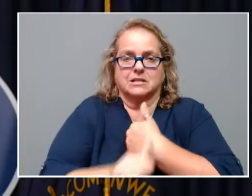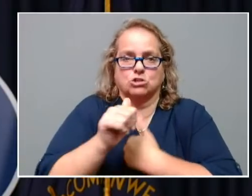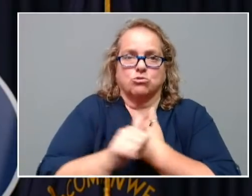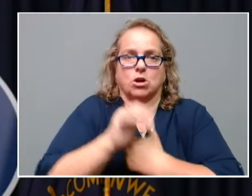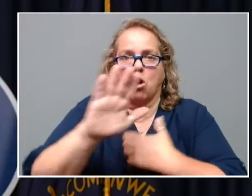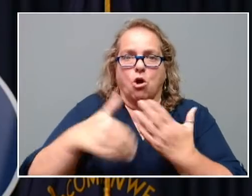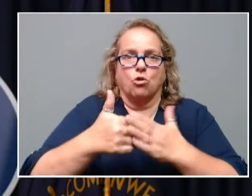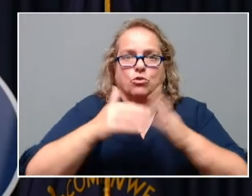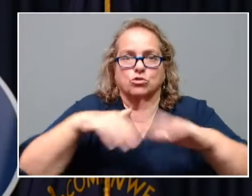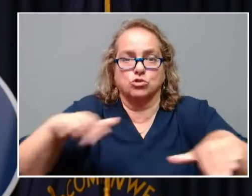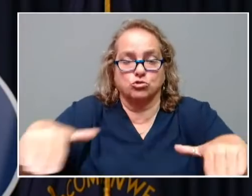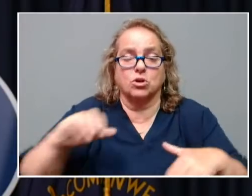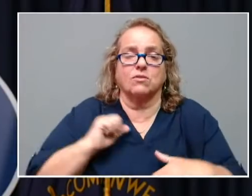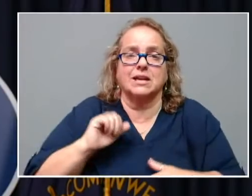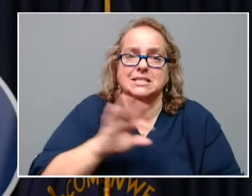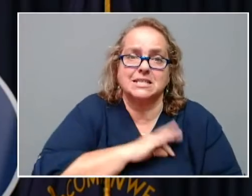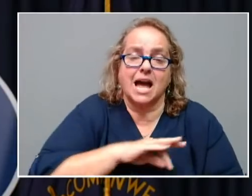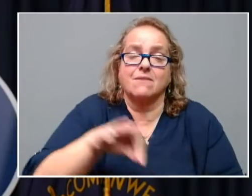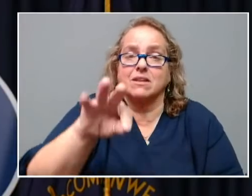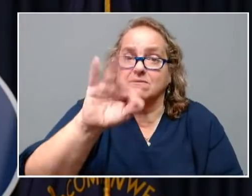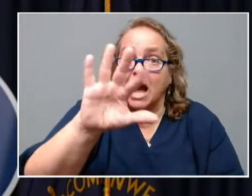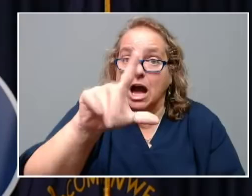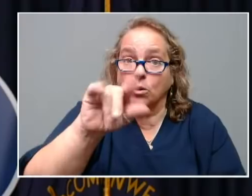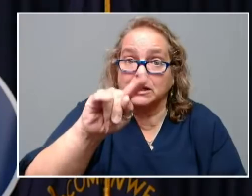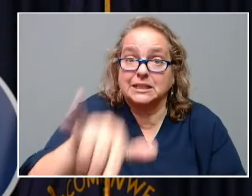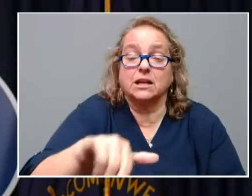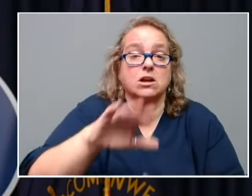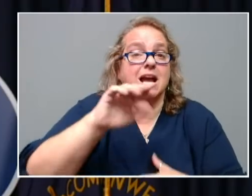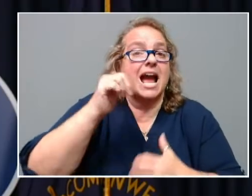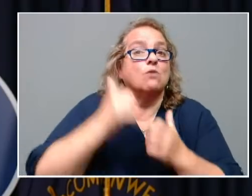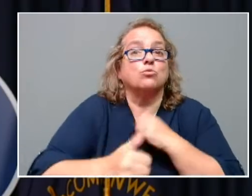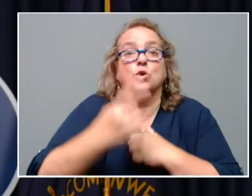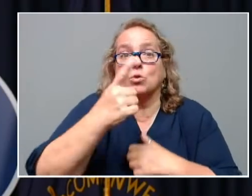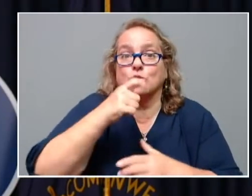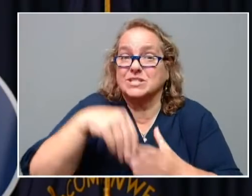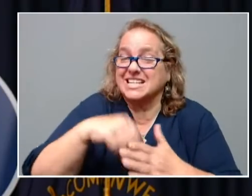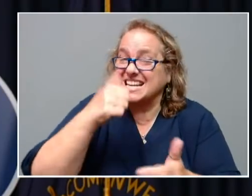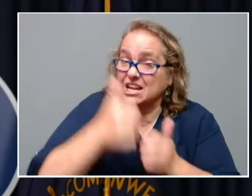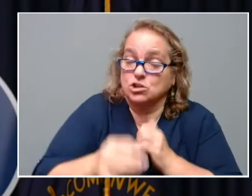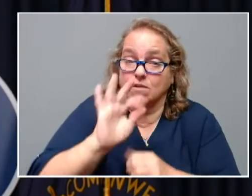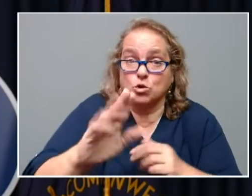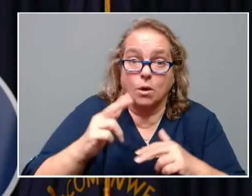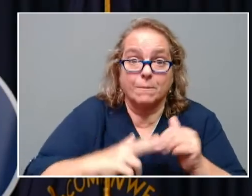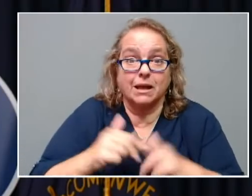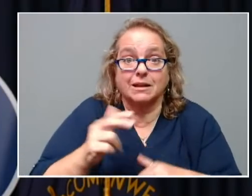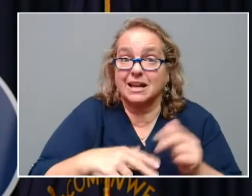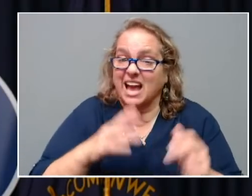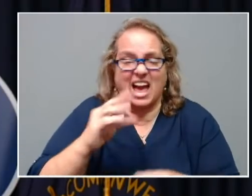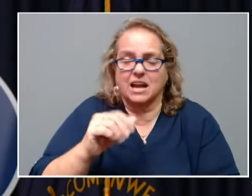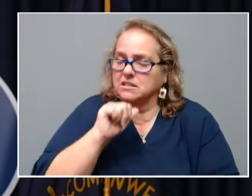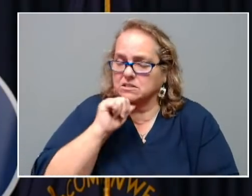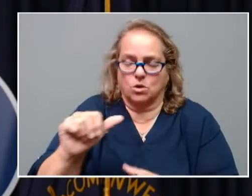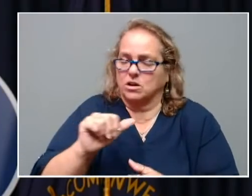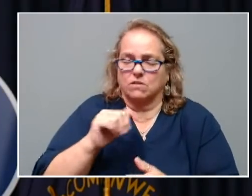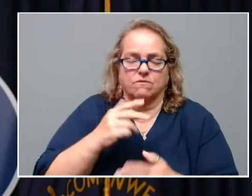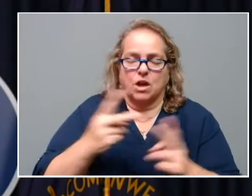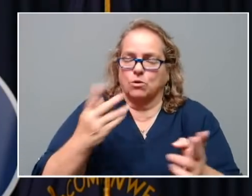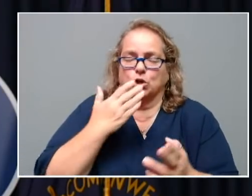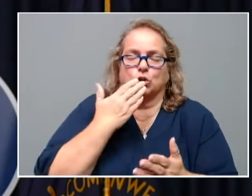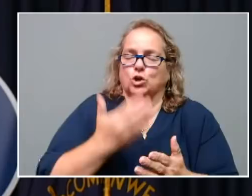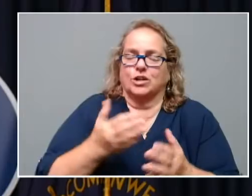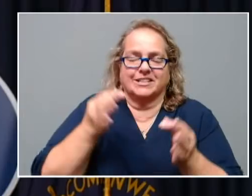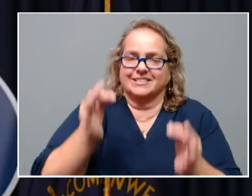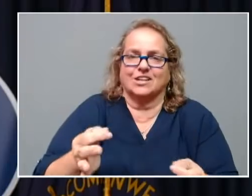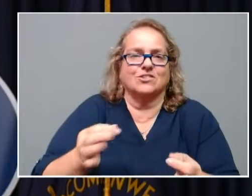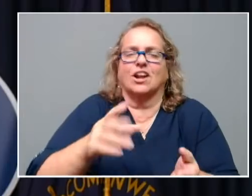staff, the faculty, everybody who is in each of your buildings, and it is an inexcusable decision. Every single public